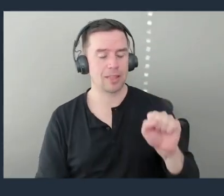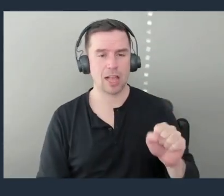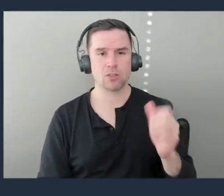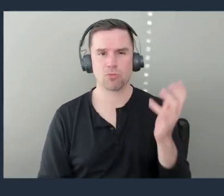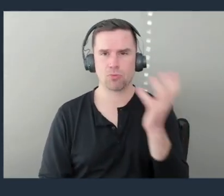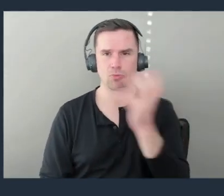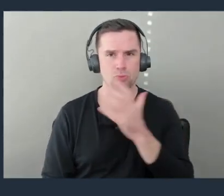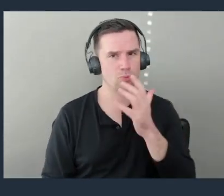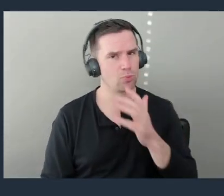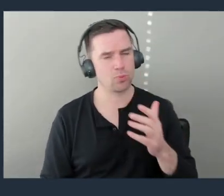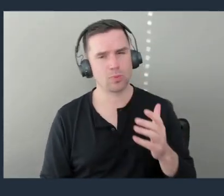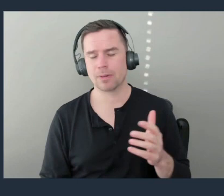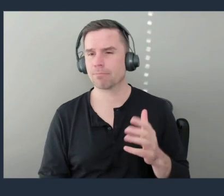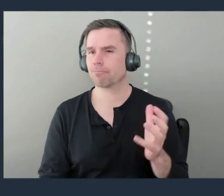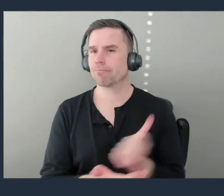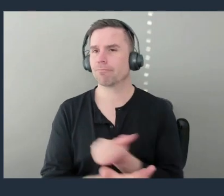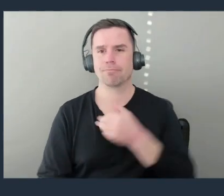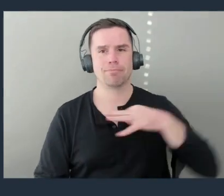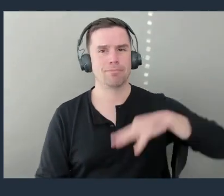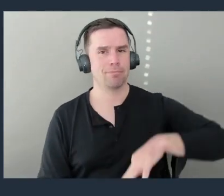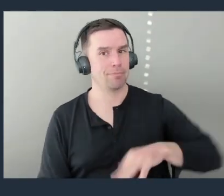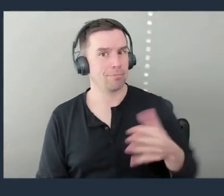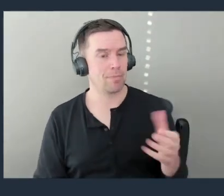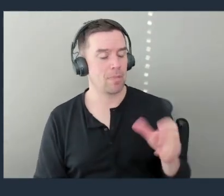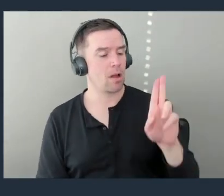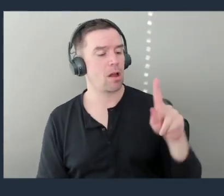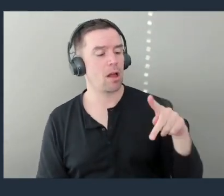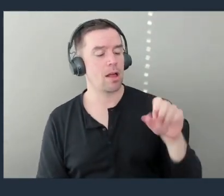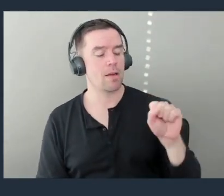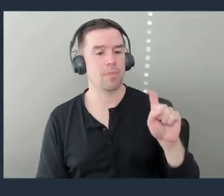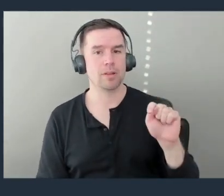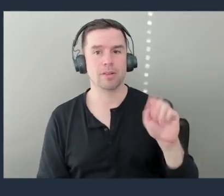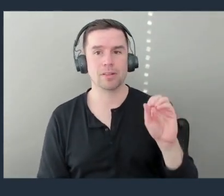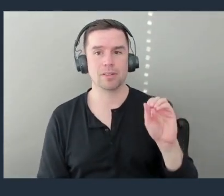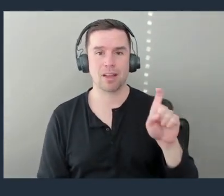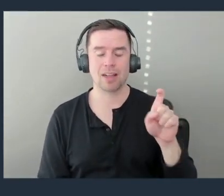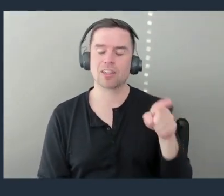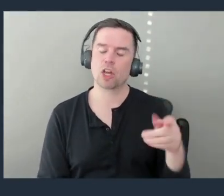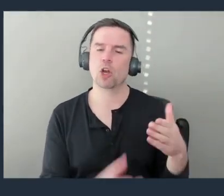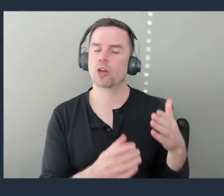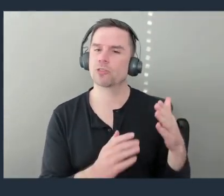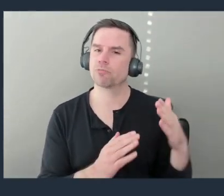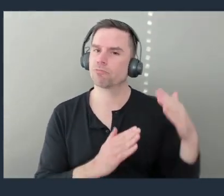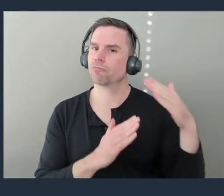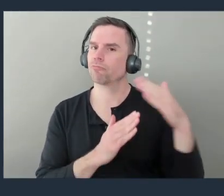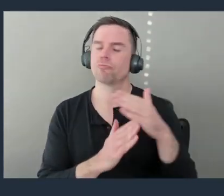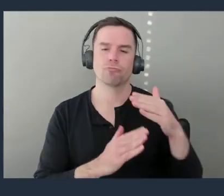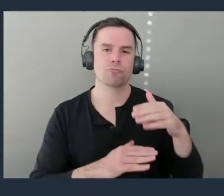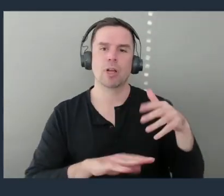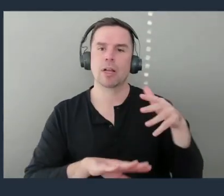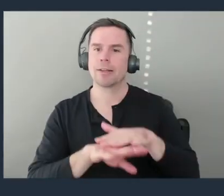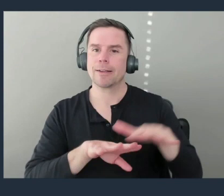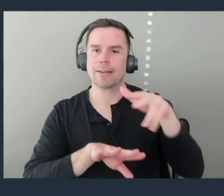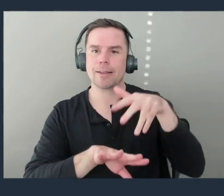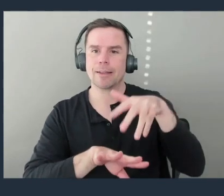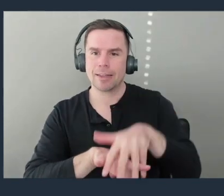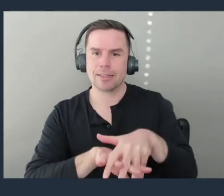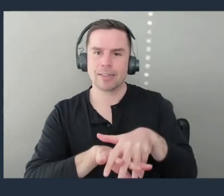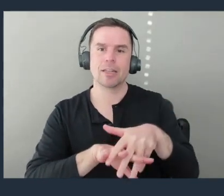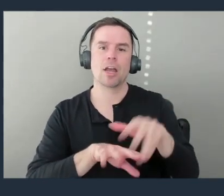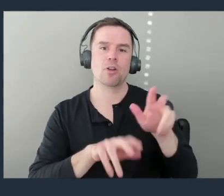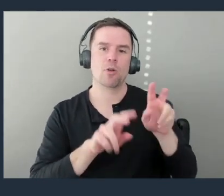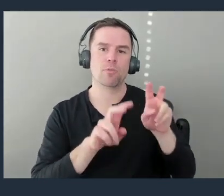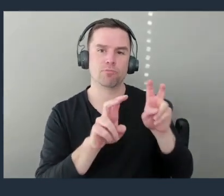it is Upstocks. Upstocks is a leading Indian discount broker who provides financial education and a